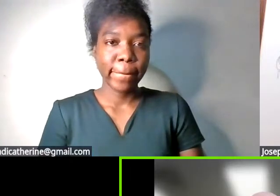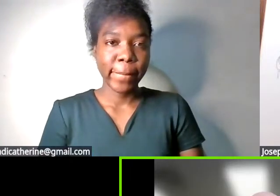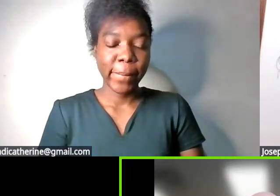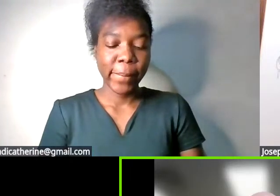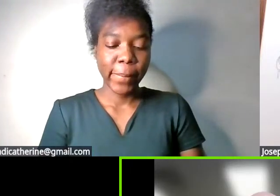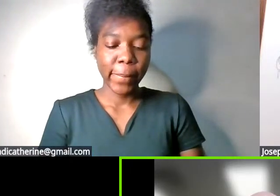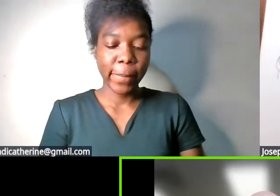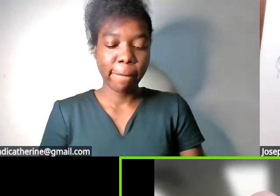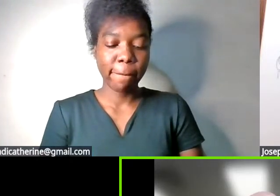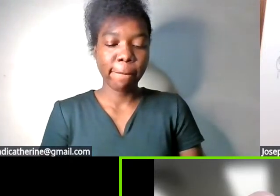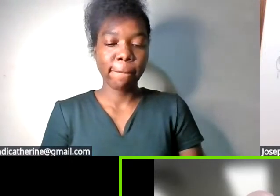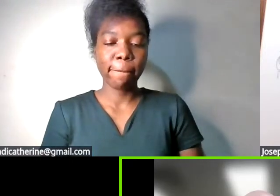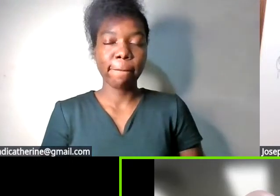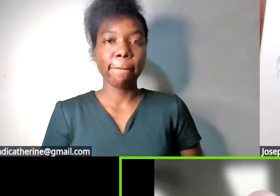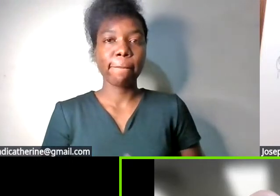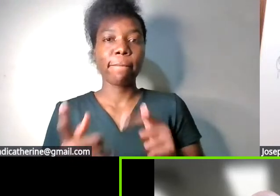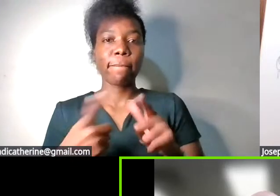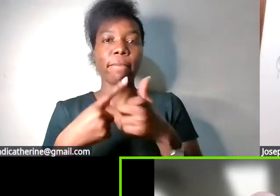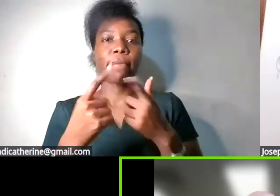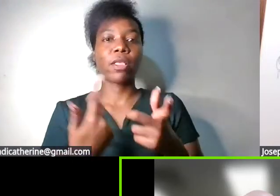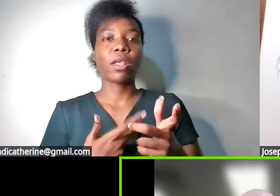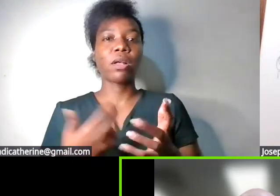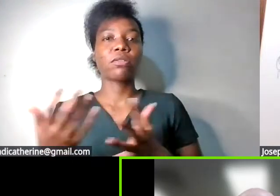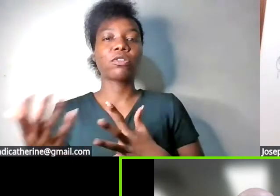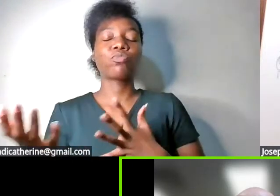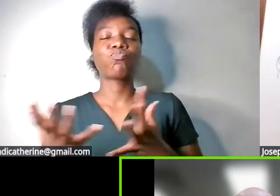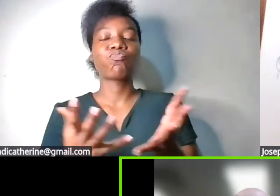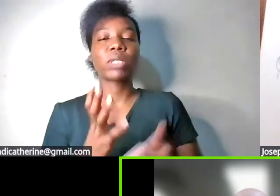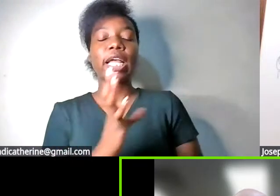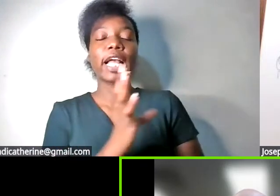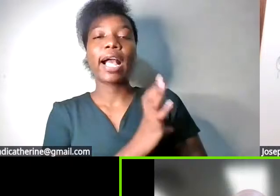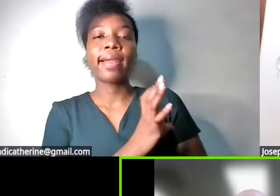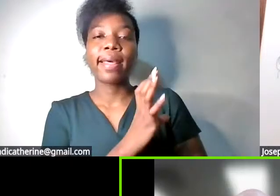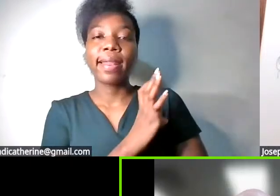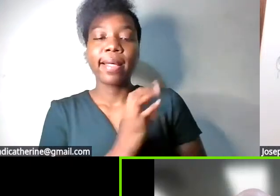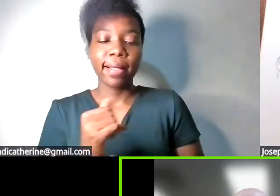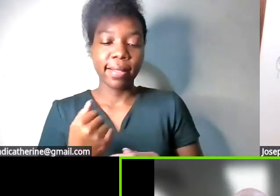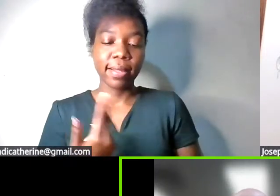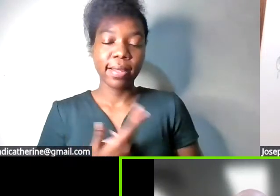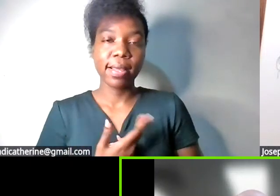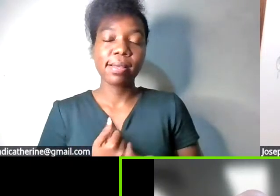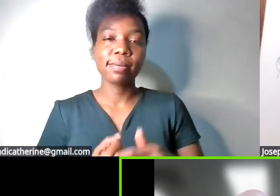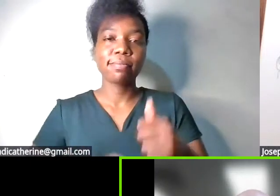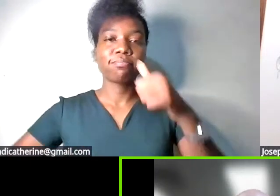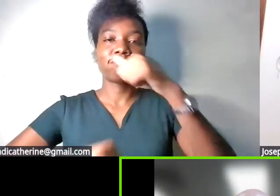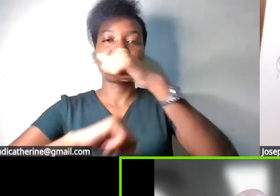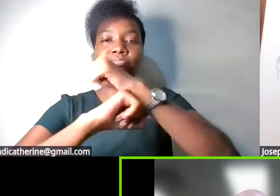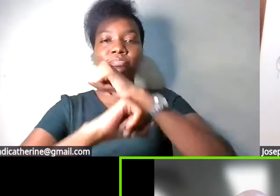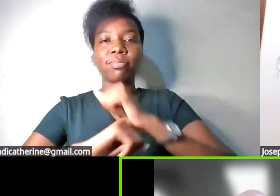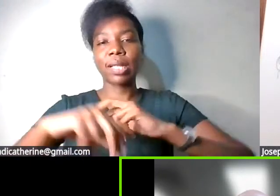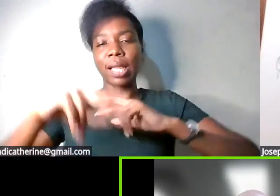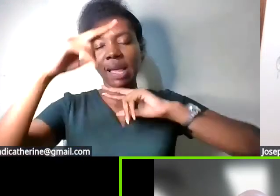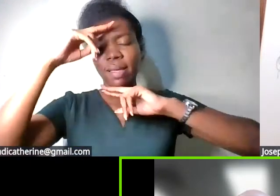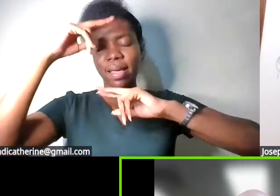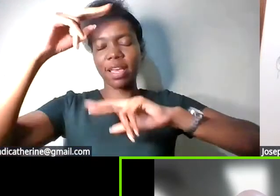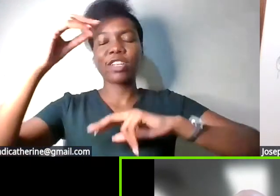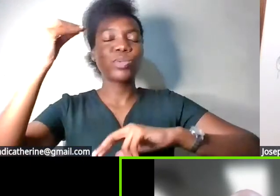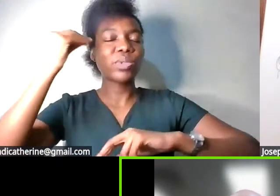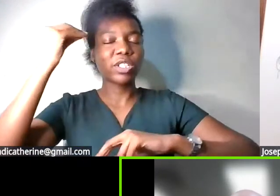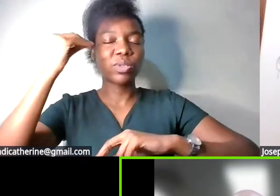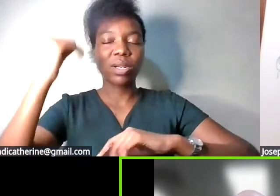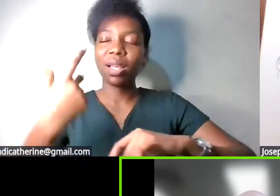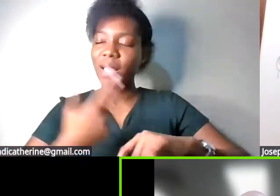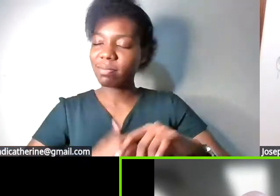And as we see that in Canada, the government support higher education so much. They have so